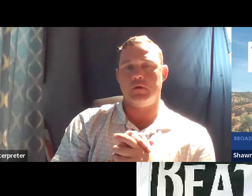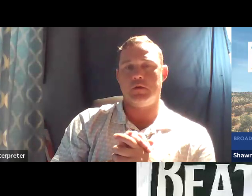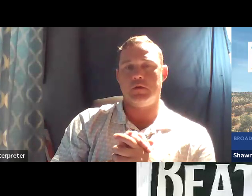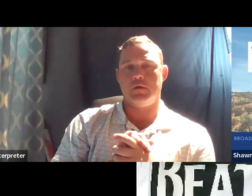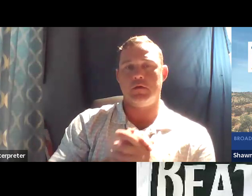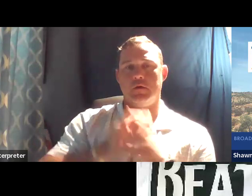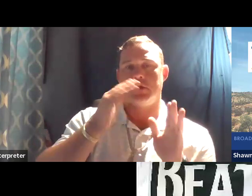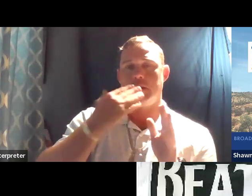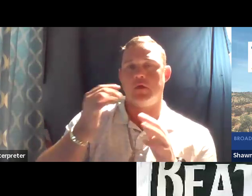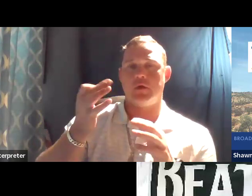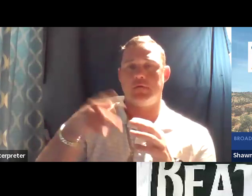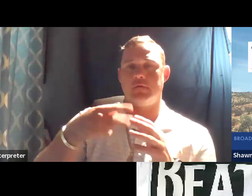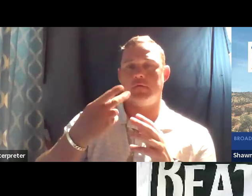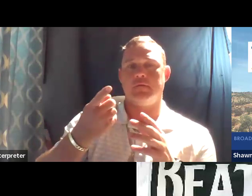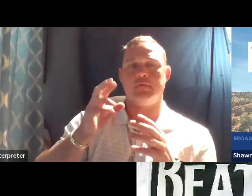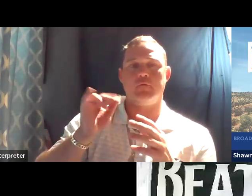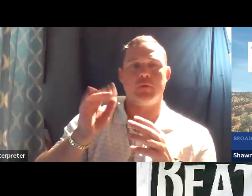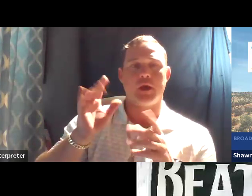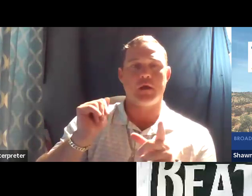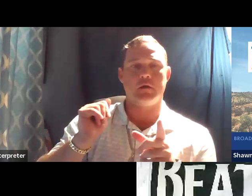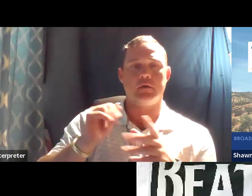Great, thank you, Ralph. Rebecca.